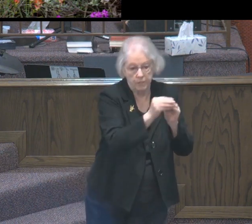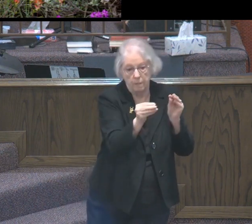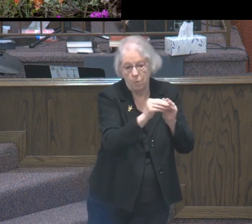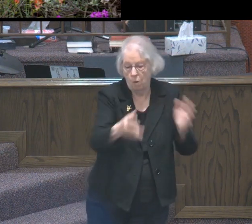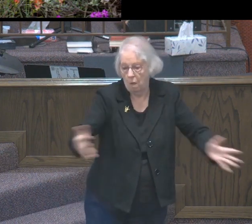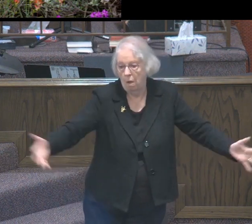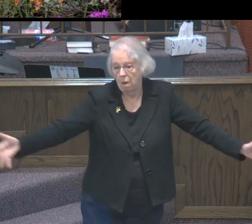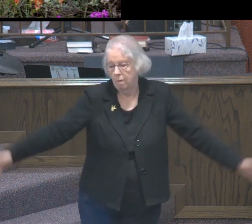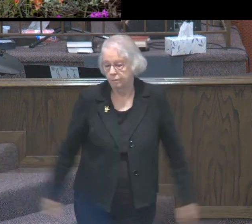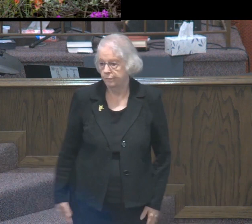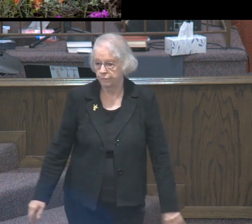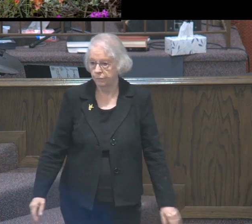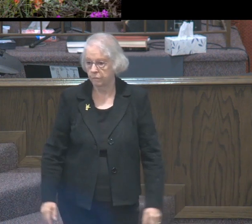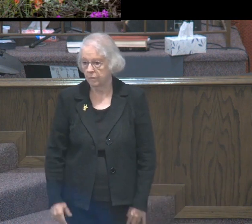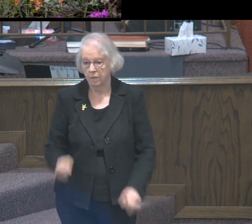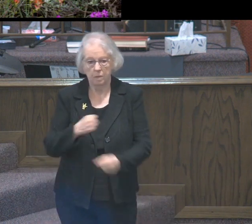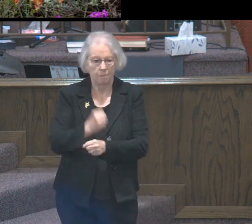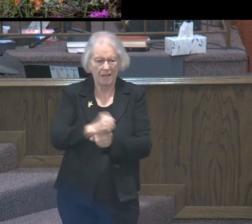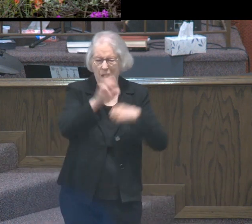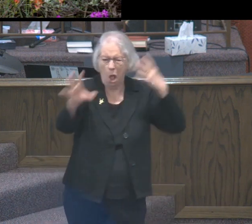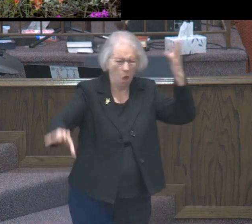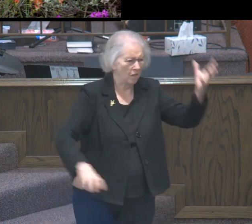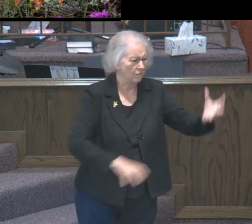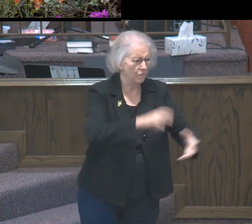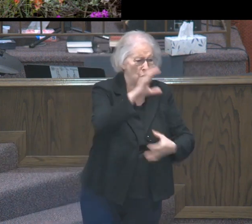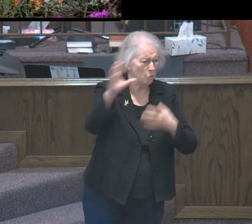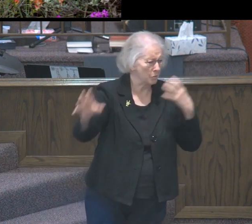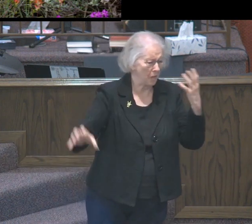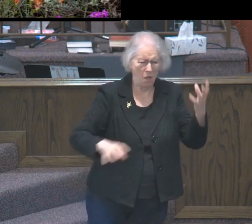You see, in that time, there were four primary